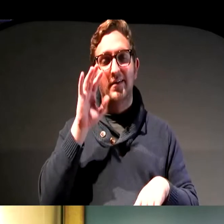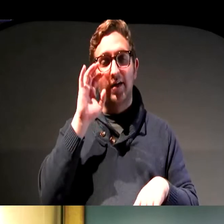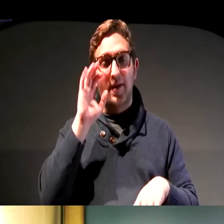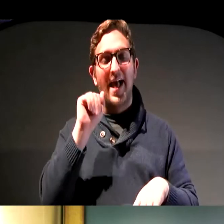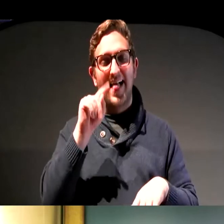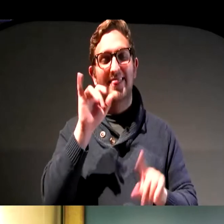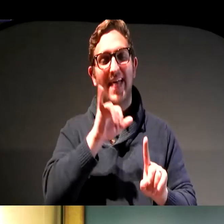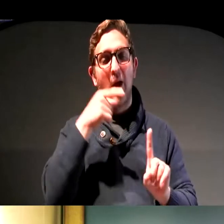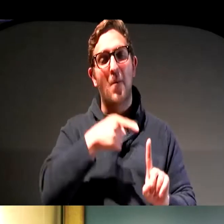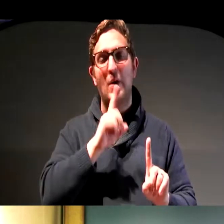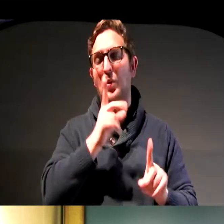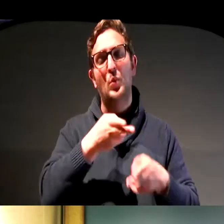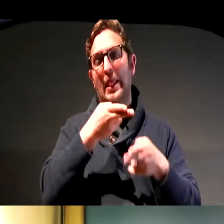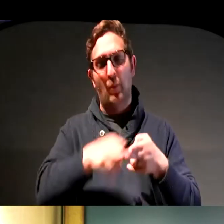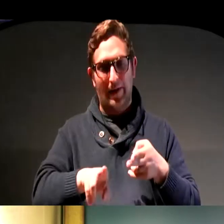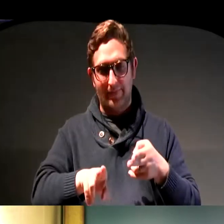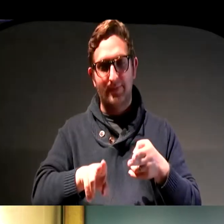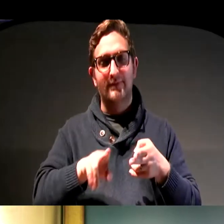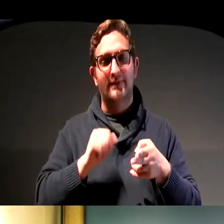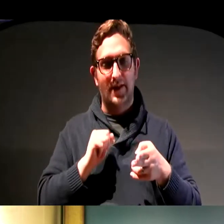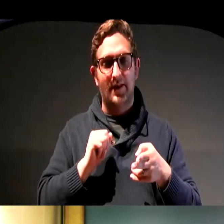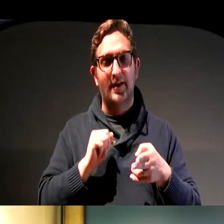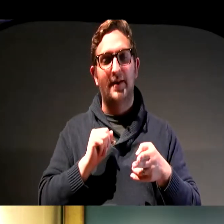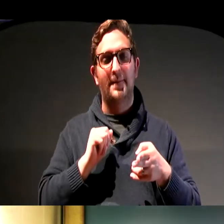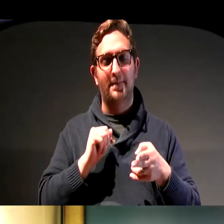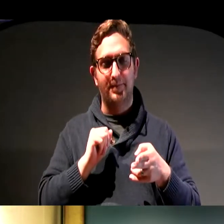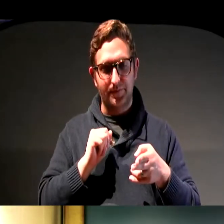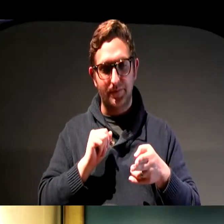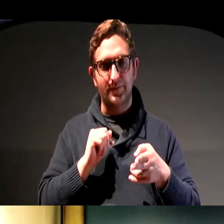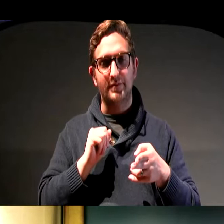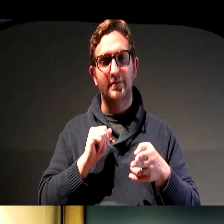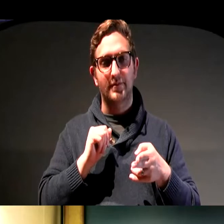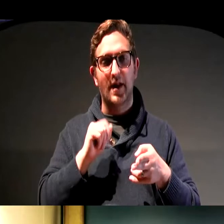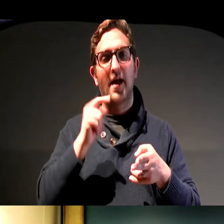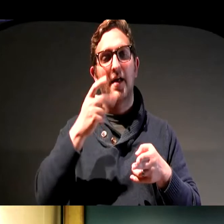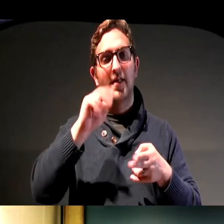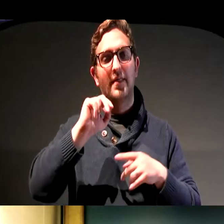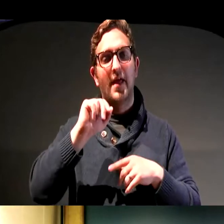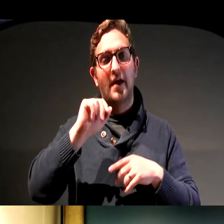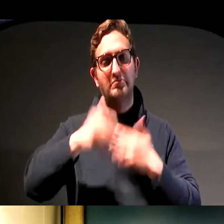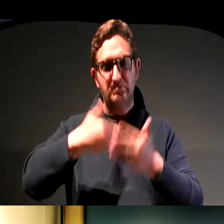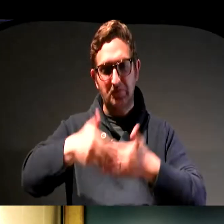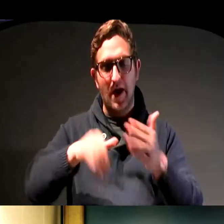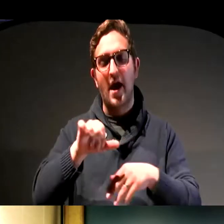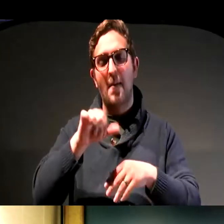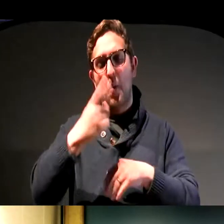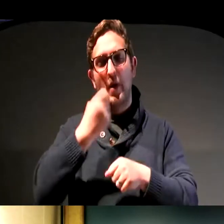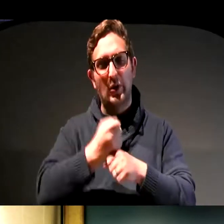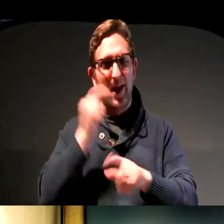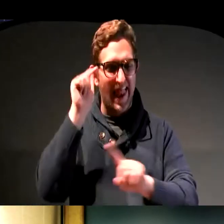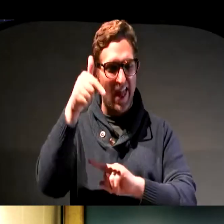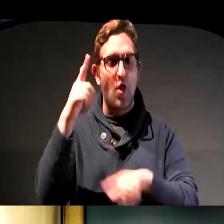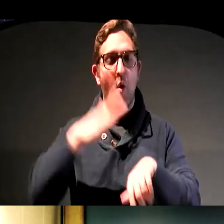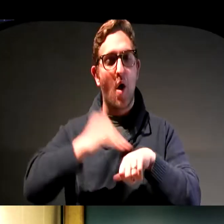really, really green. And I didn't think anything of it, found another job along the way. And about a year later, I got called back saying,